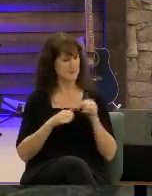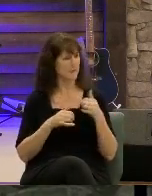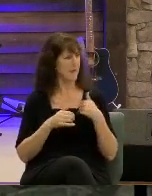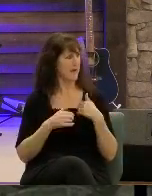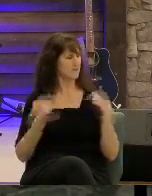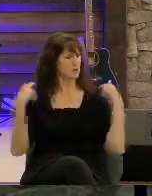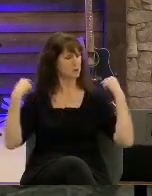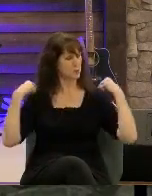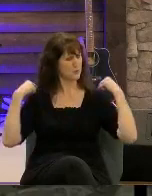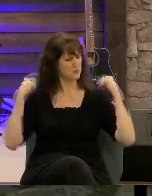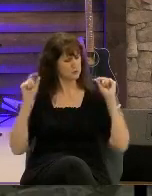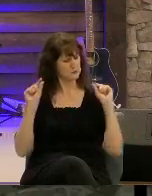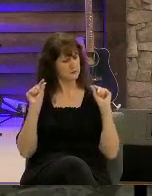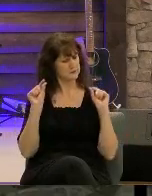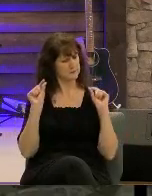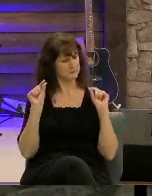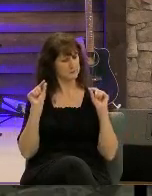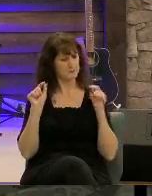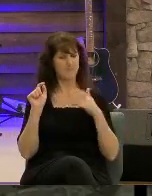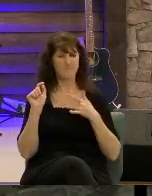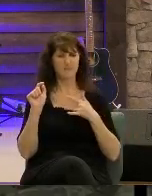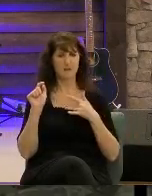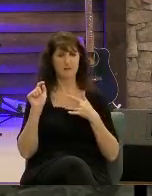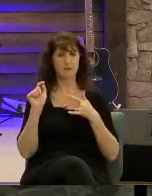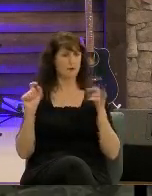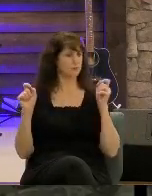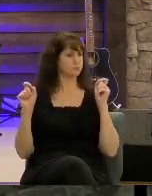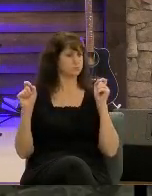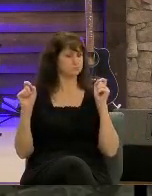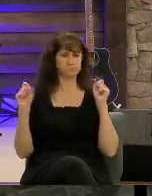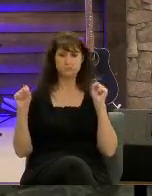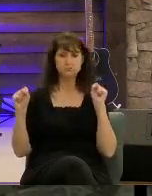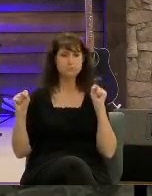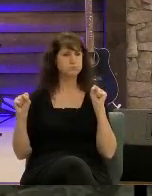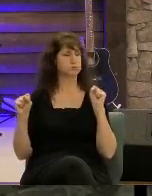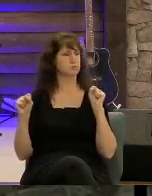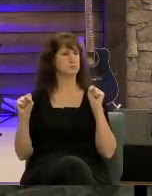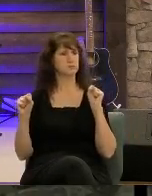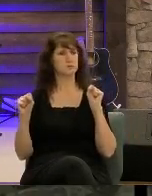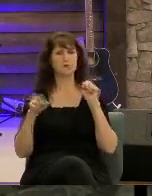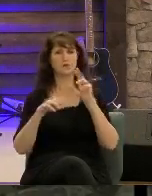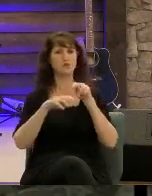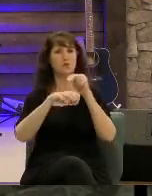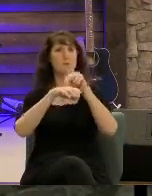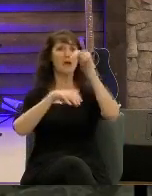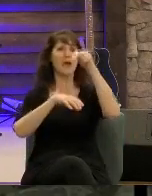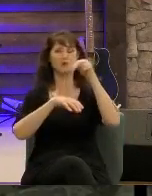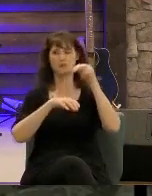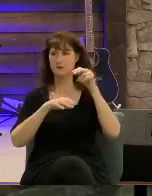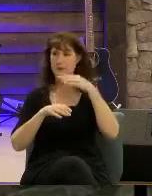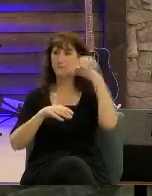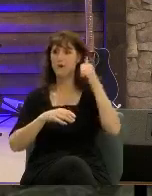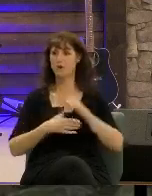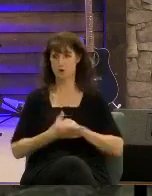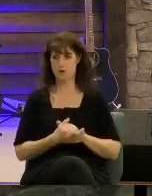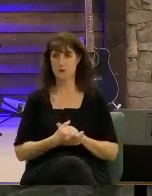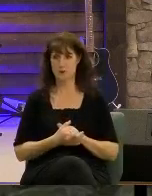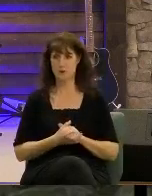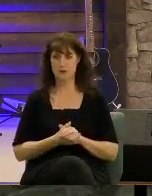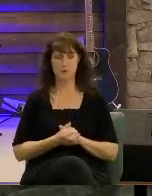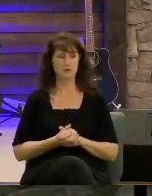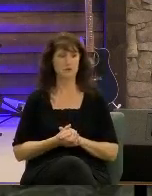there today, but I'm telling you, it feels an amazing. I'm just telling you, supernaturally better. How can I say it that way?